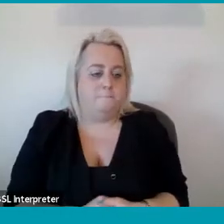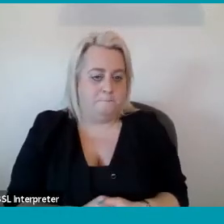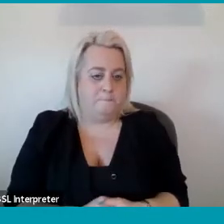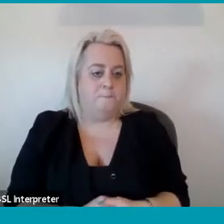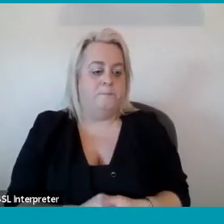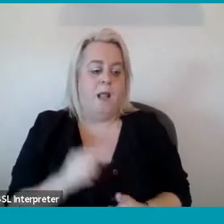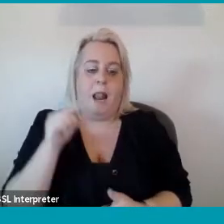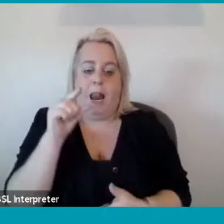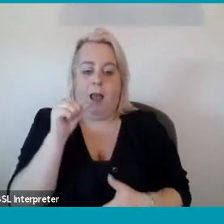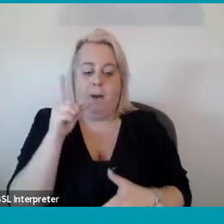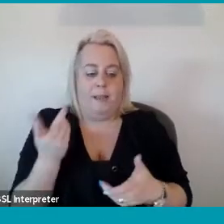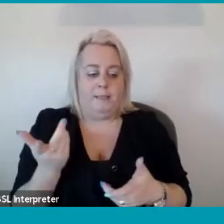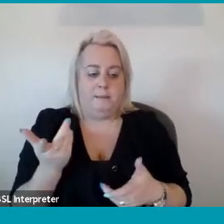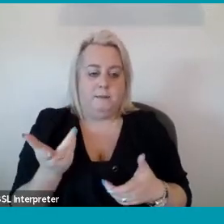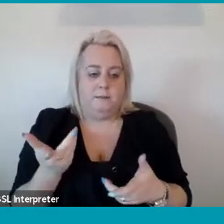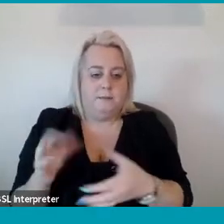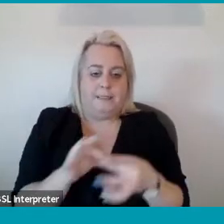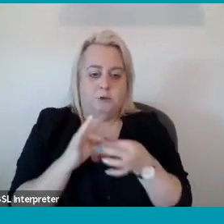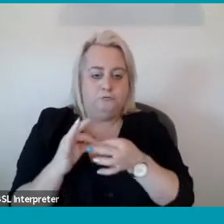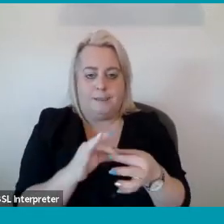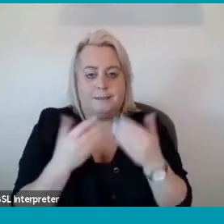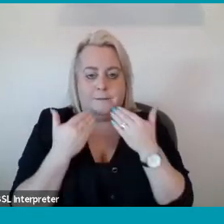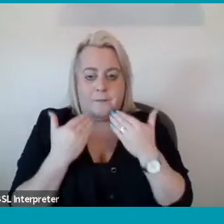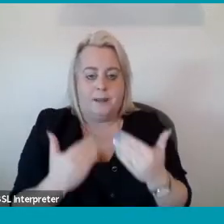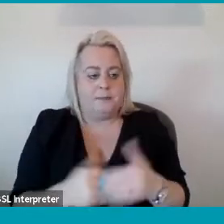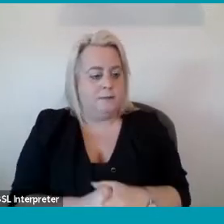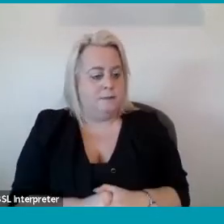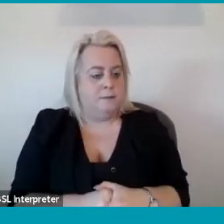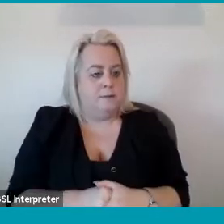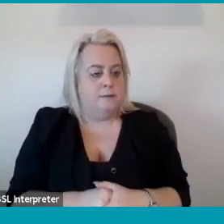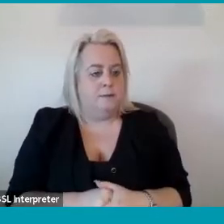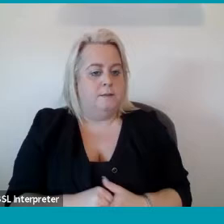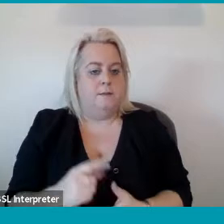interactive. So first question,